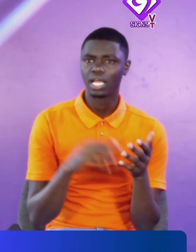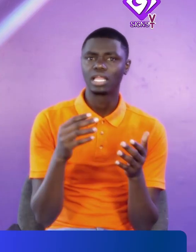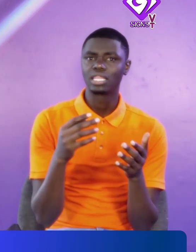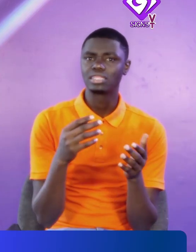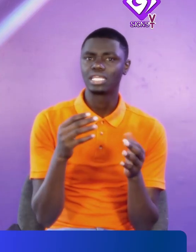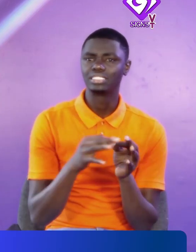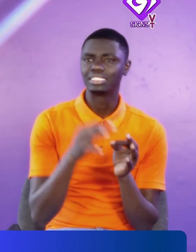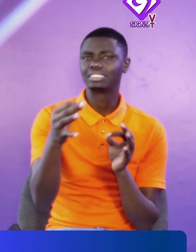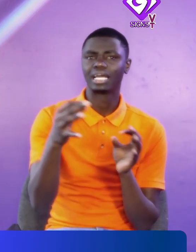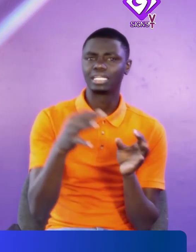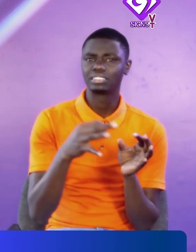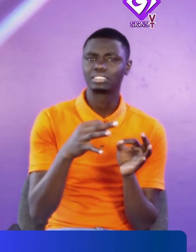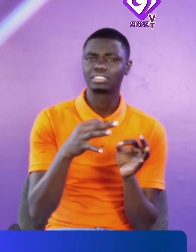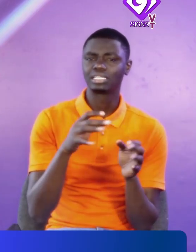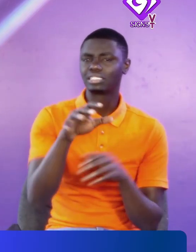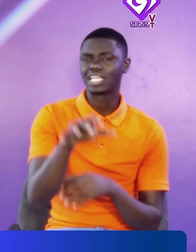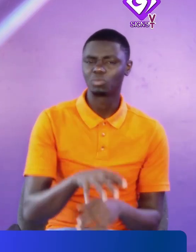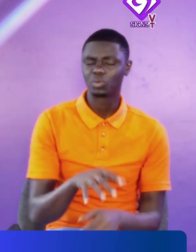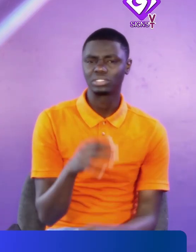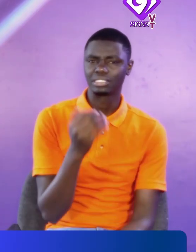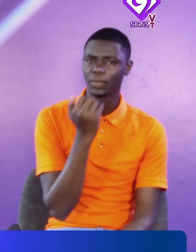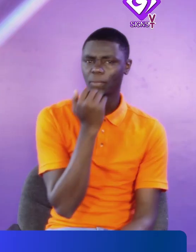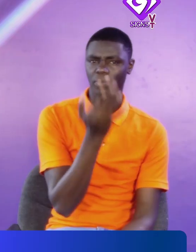transport, inawakalia ngumu sana. Apart from